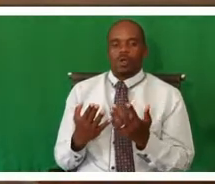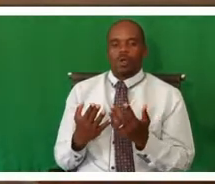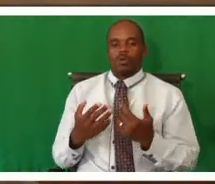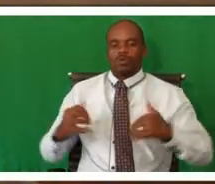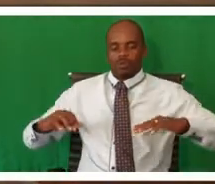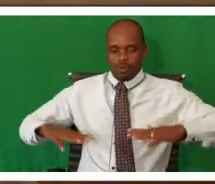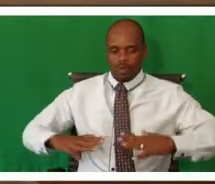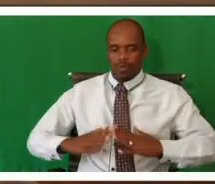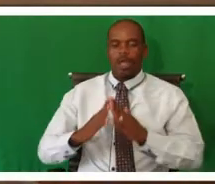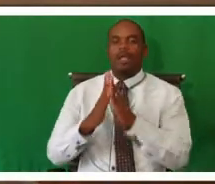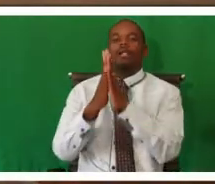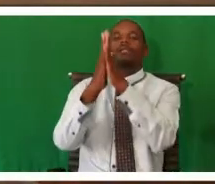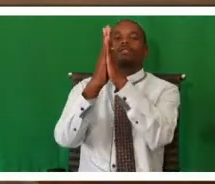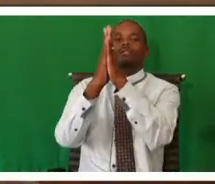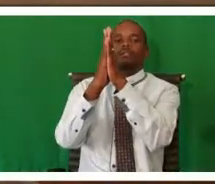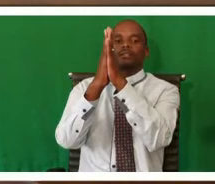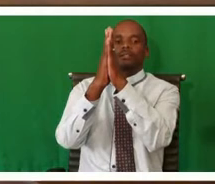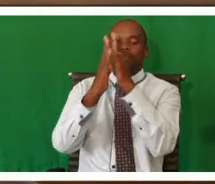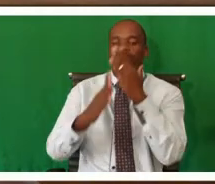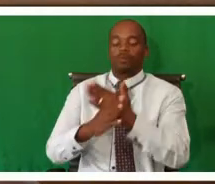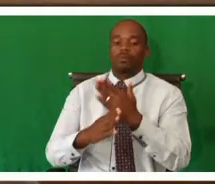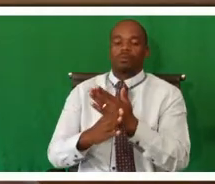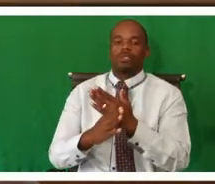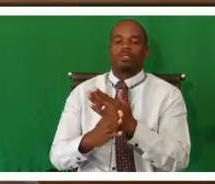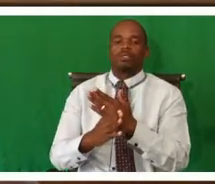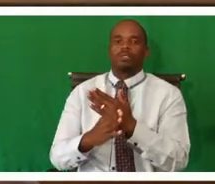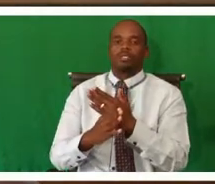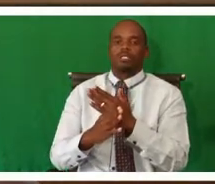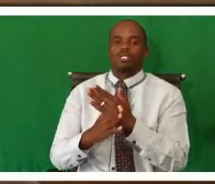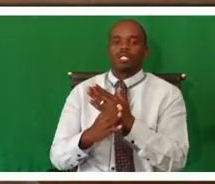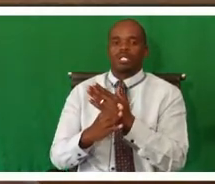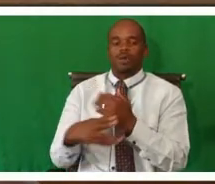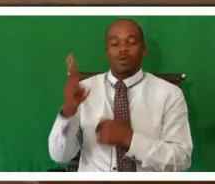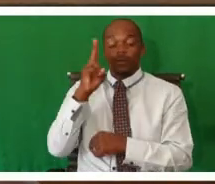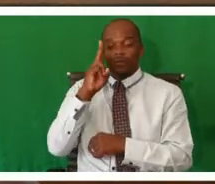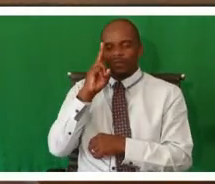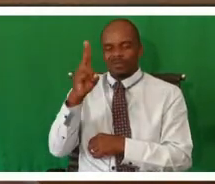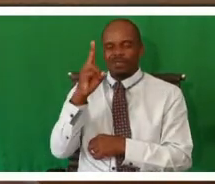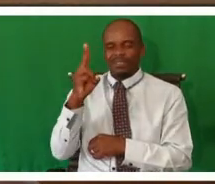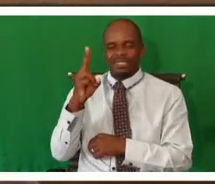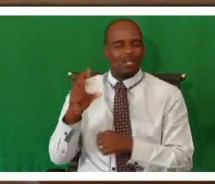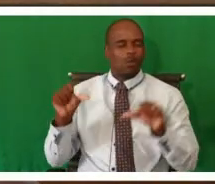united in action. We have seen the worst